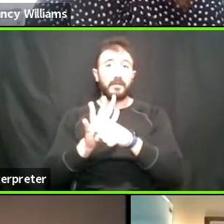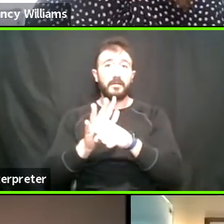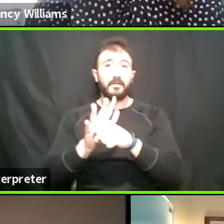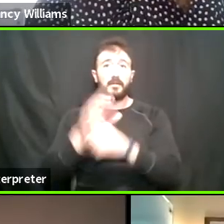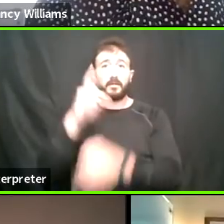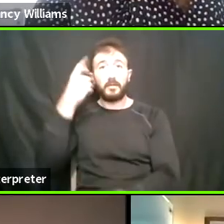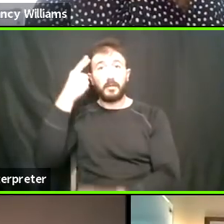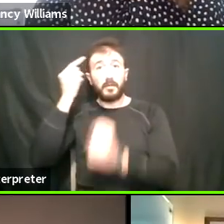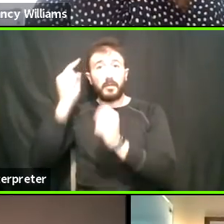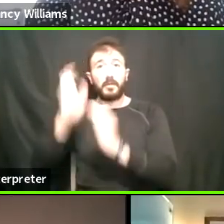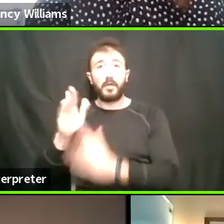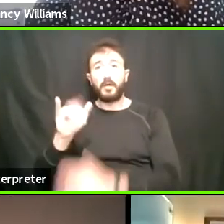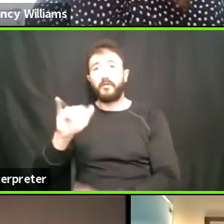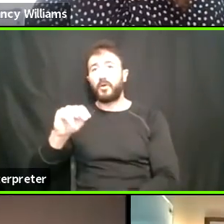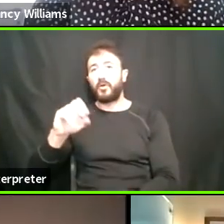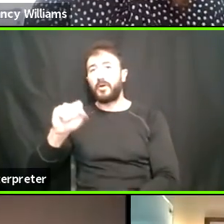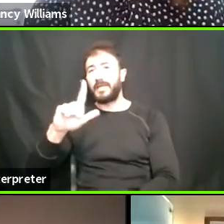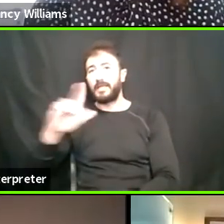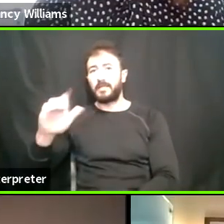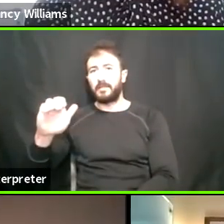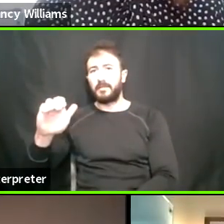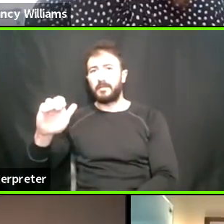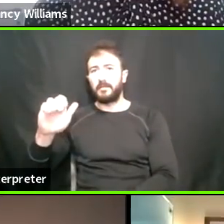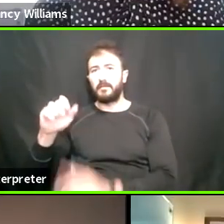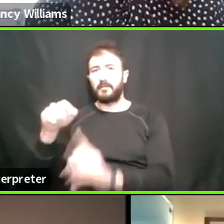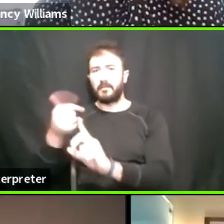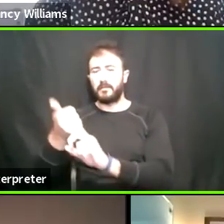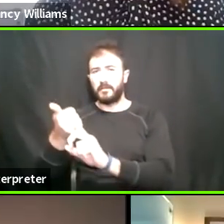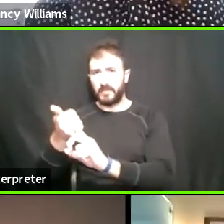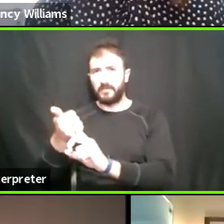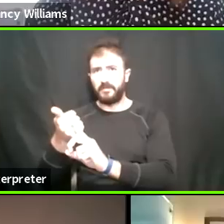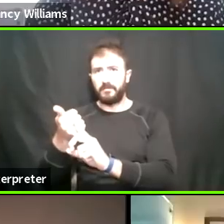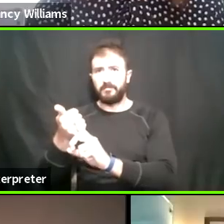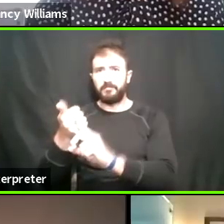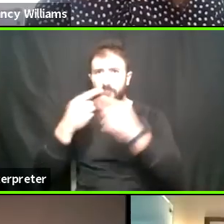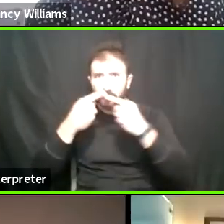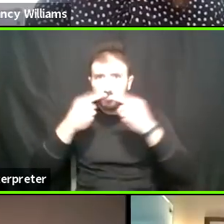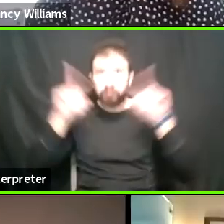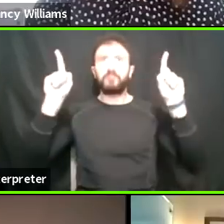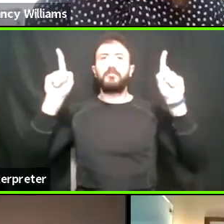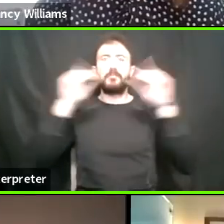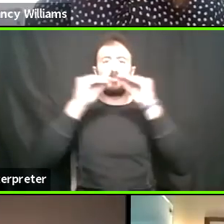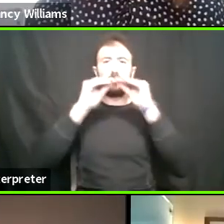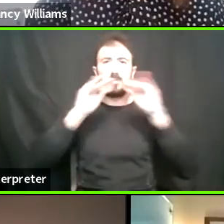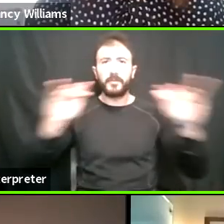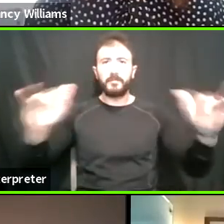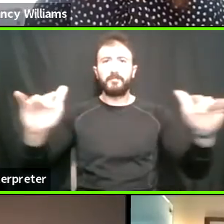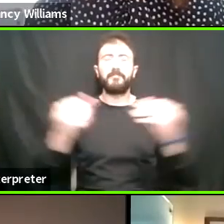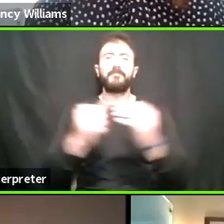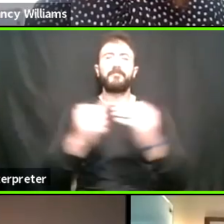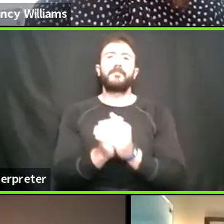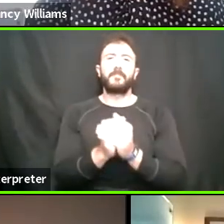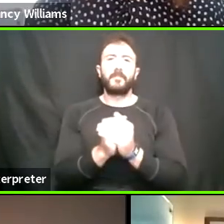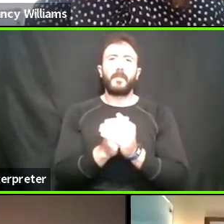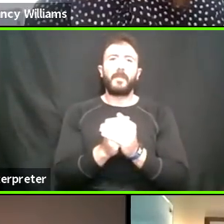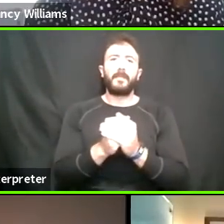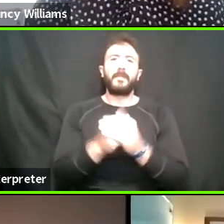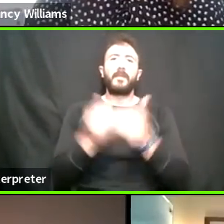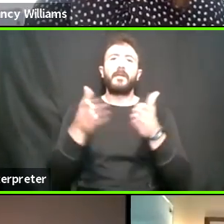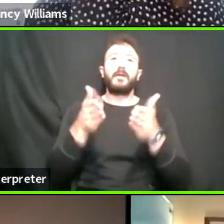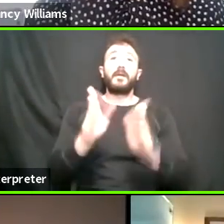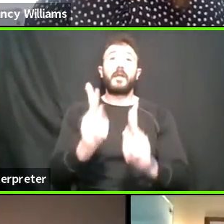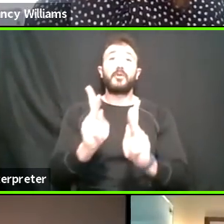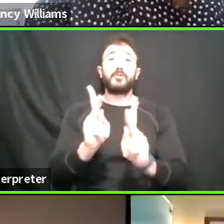has issued a proclamation that was recently renewed that allows those individuals